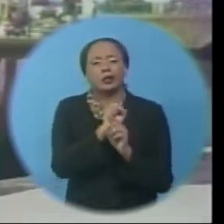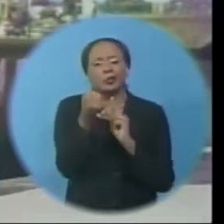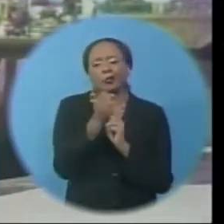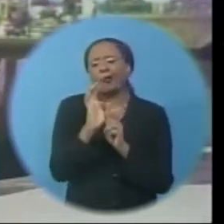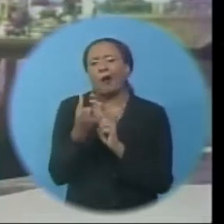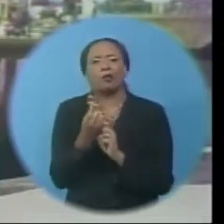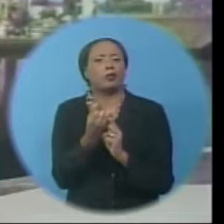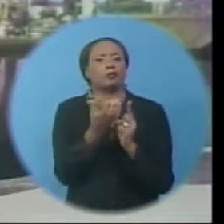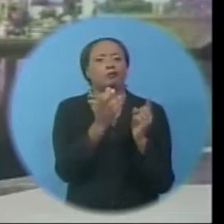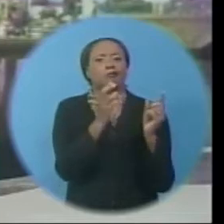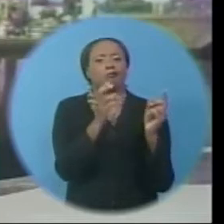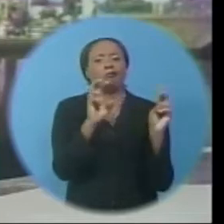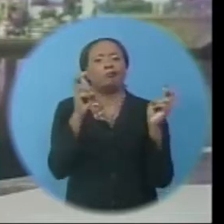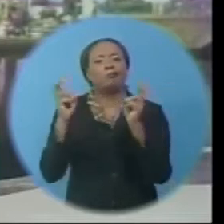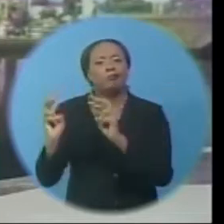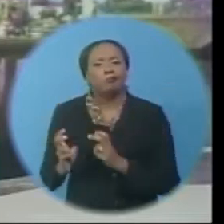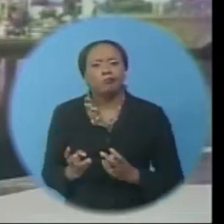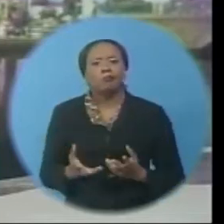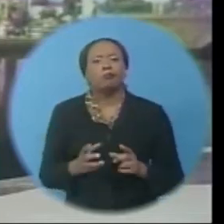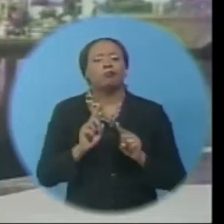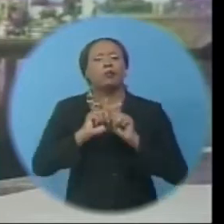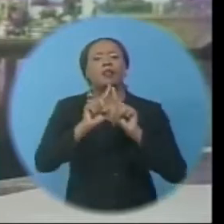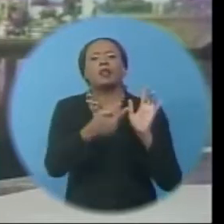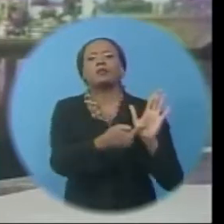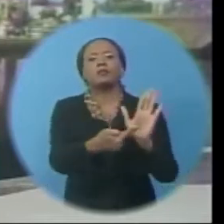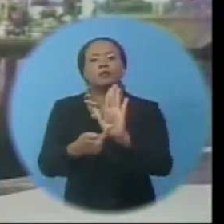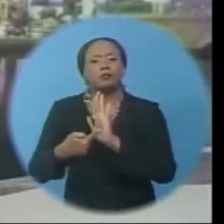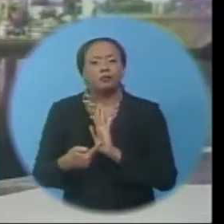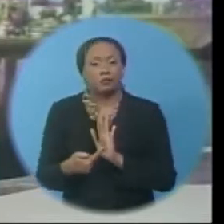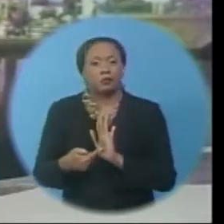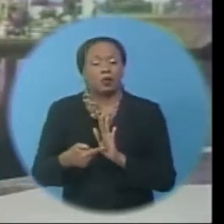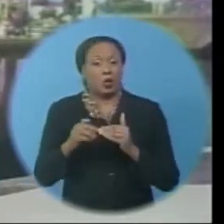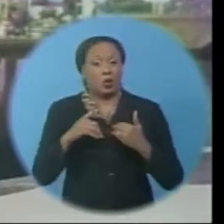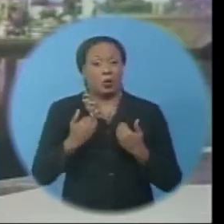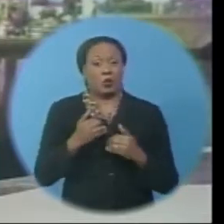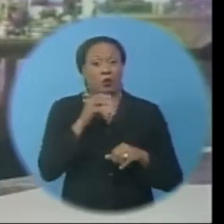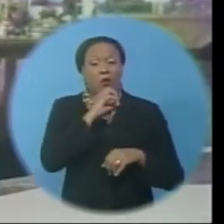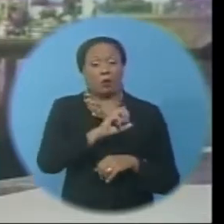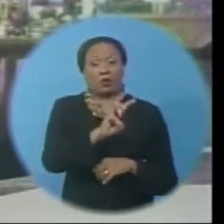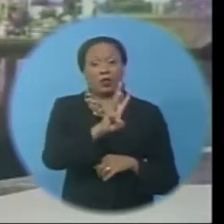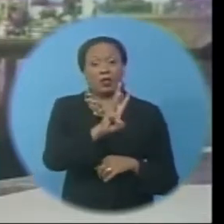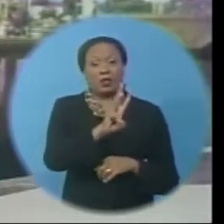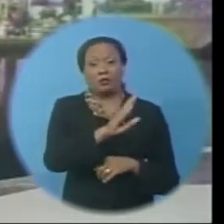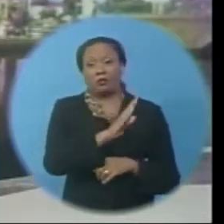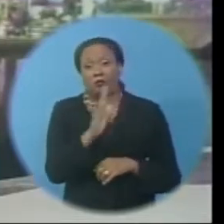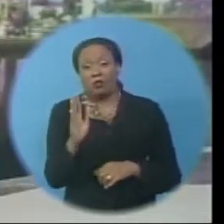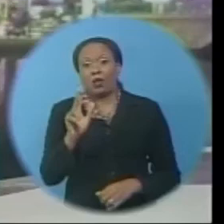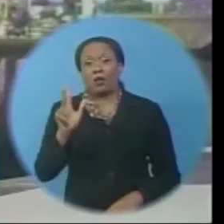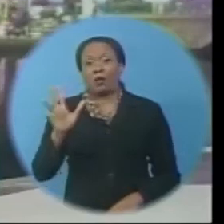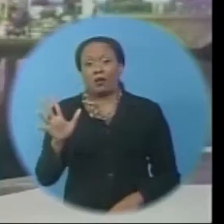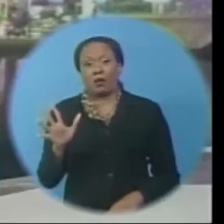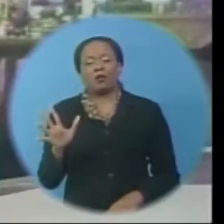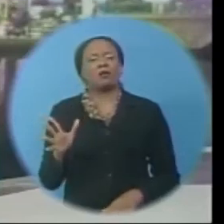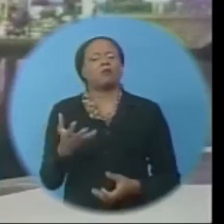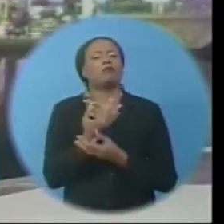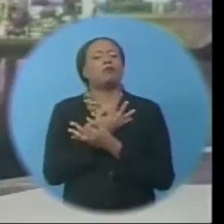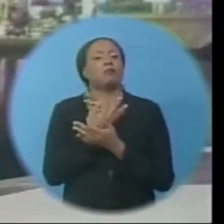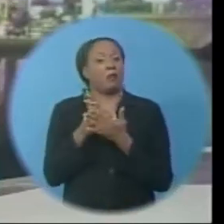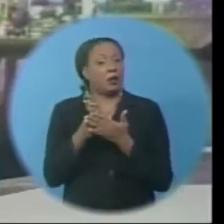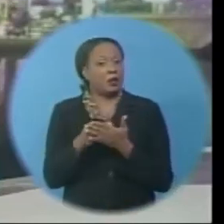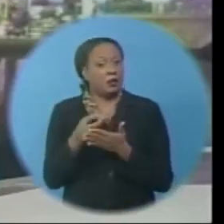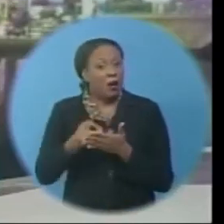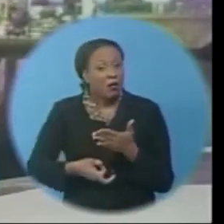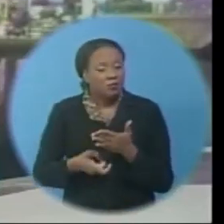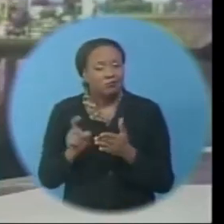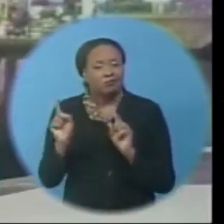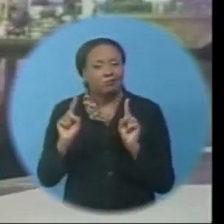youth showcases. It's open to the youth aged 6 to 35 and is absolutely free. It will climax with a